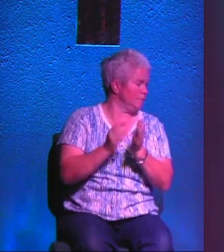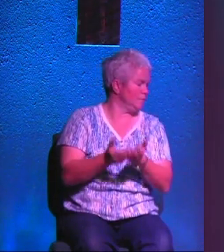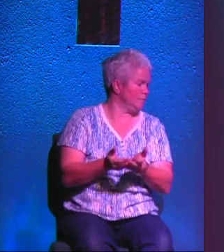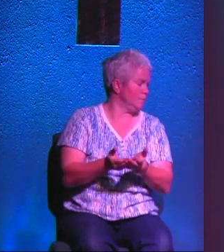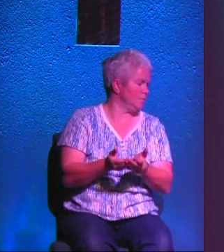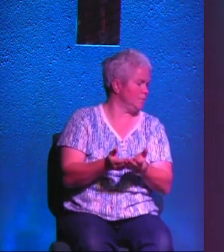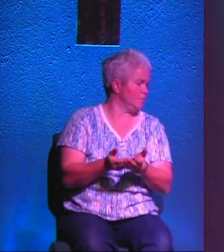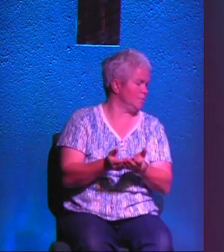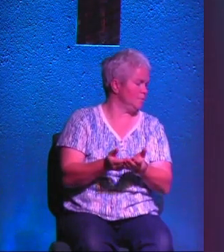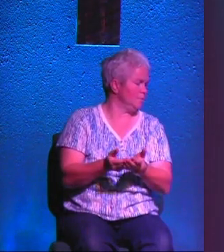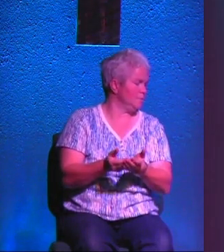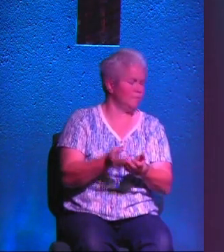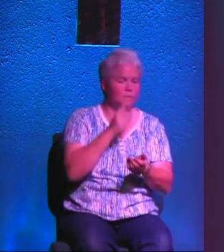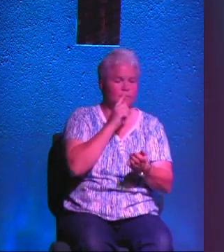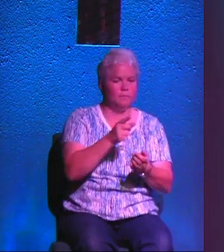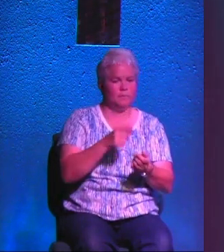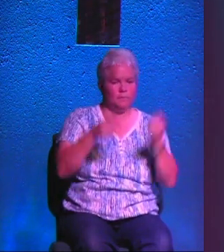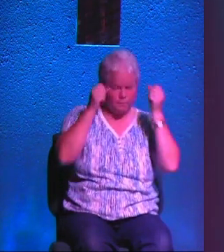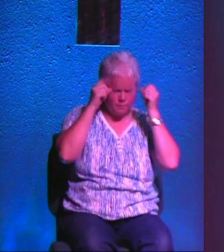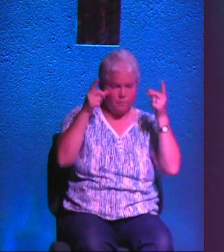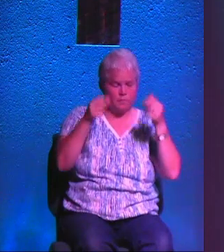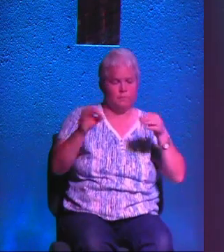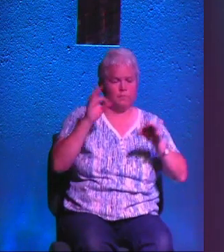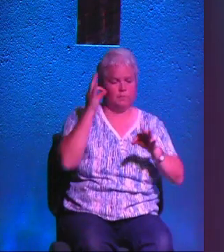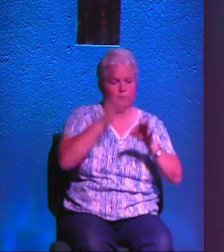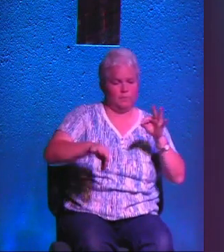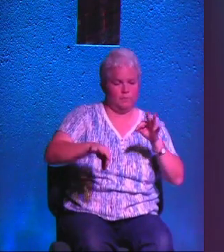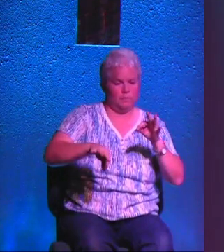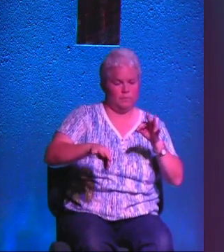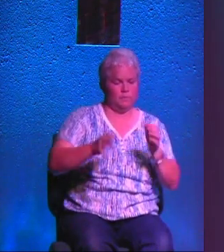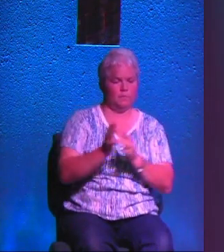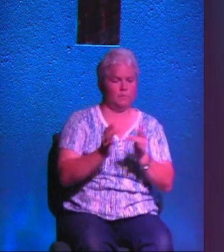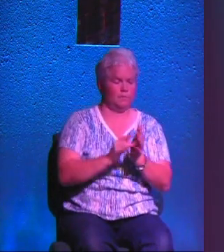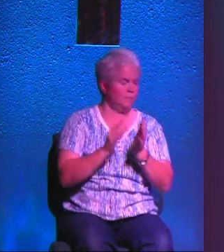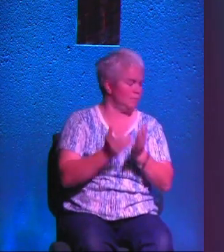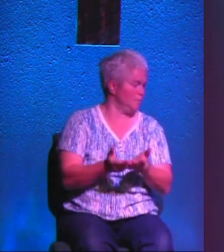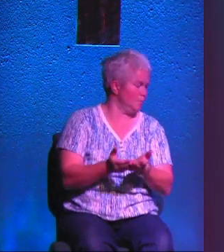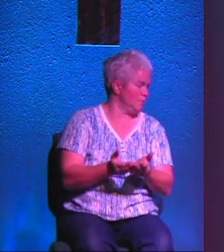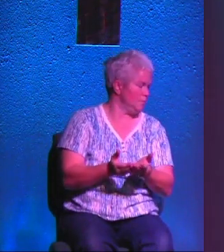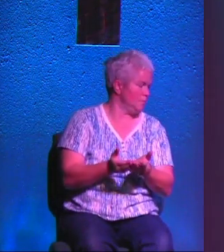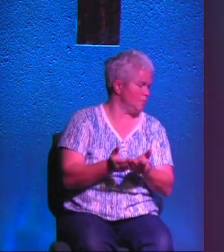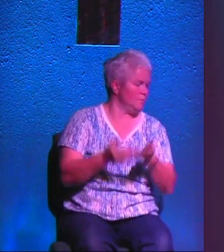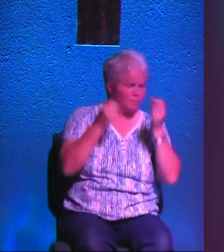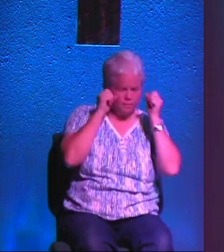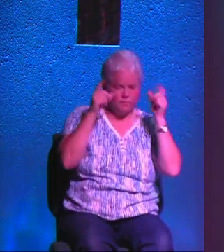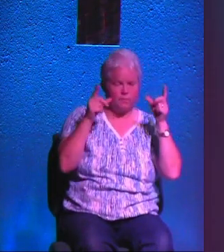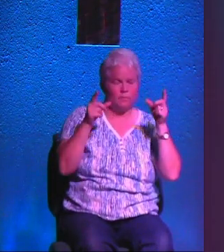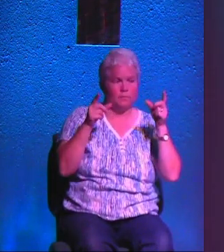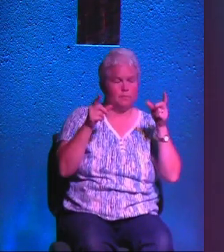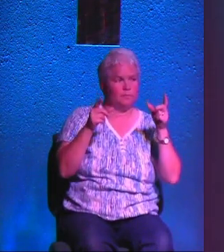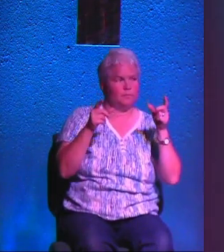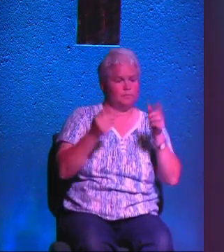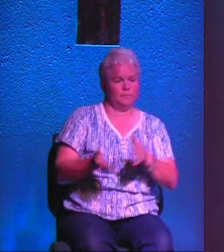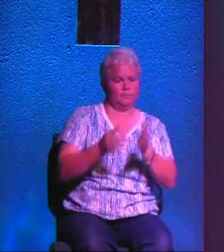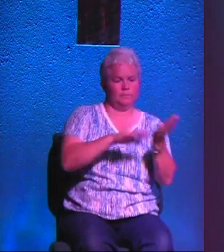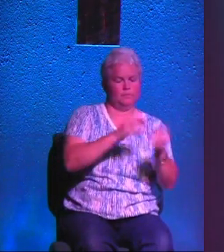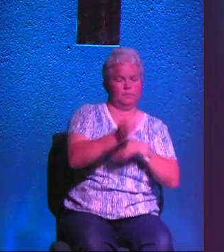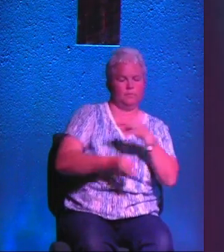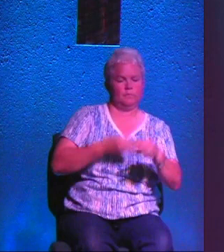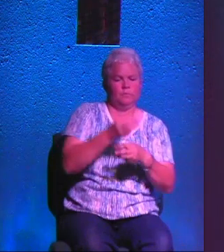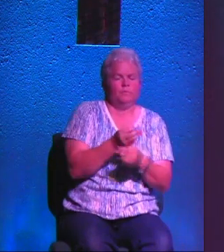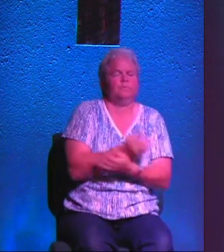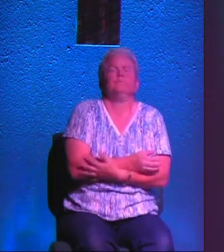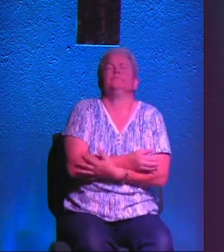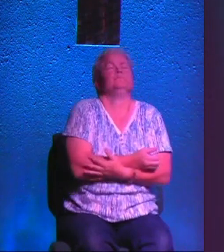stuff, it is truly amazing. The simplicity of the gospel is truly amazing. And it's what this dying world